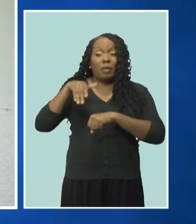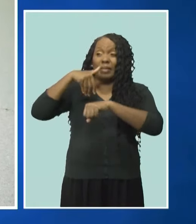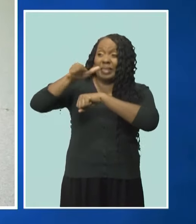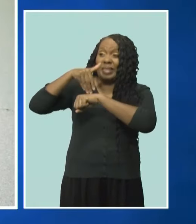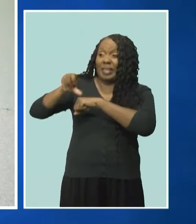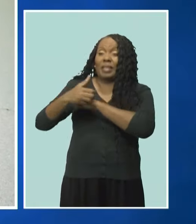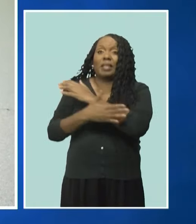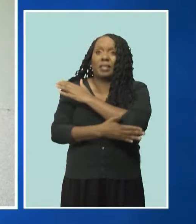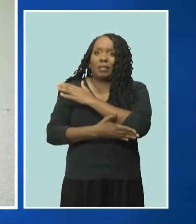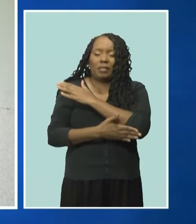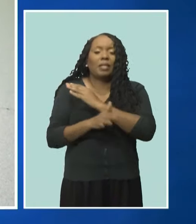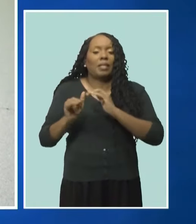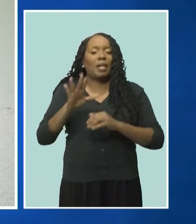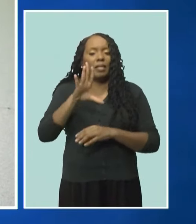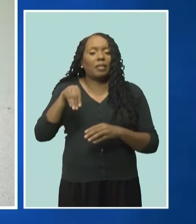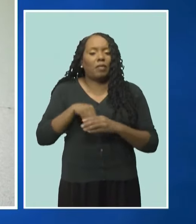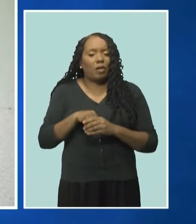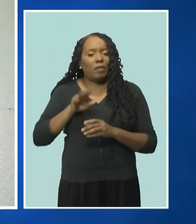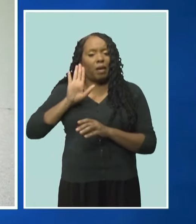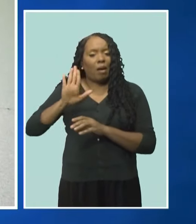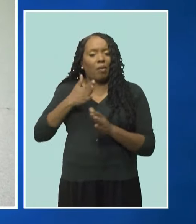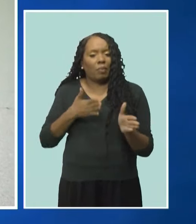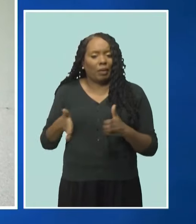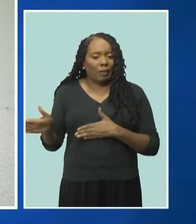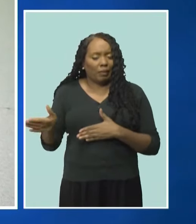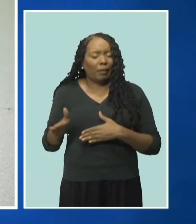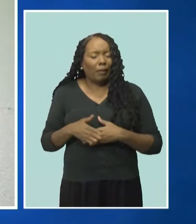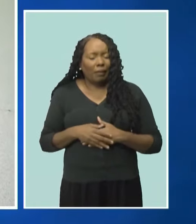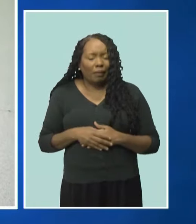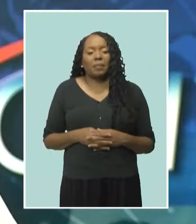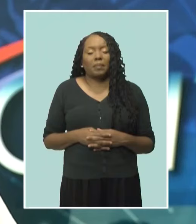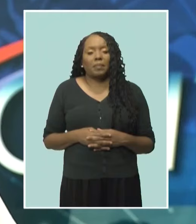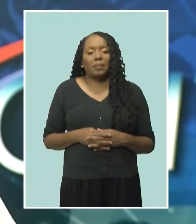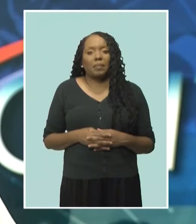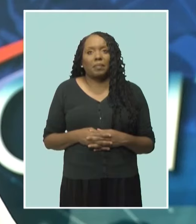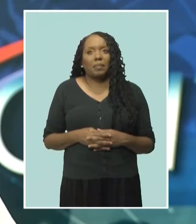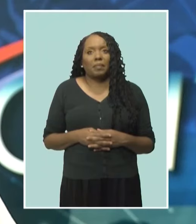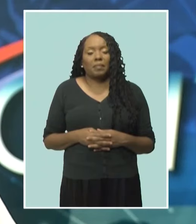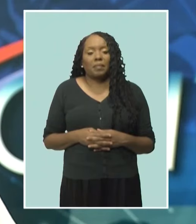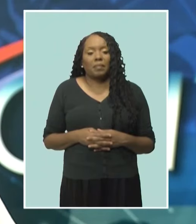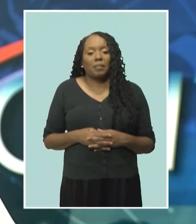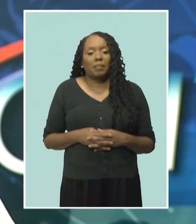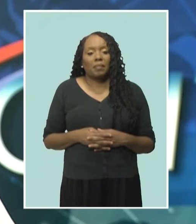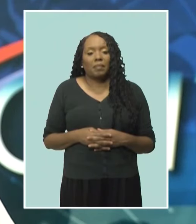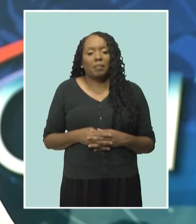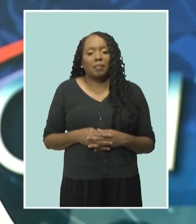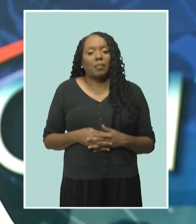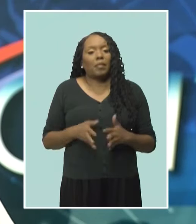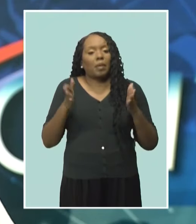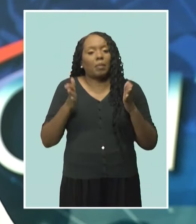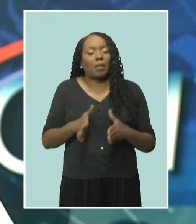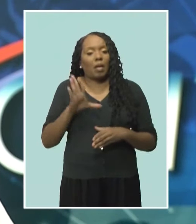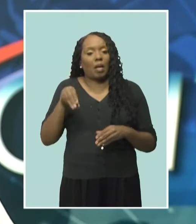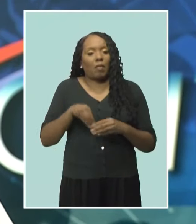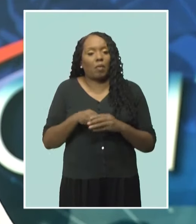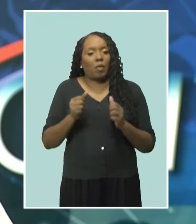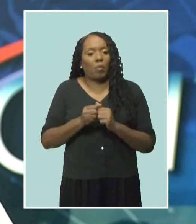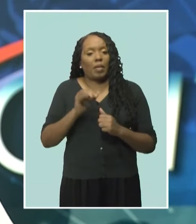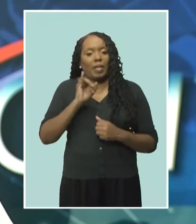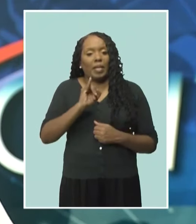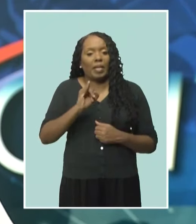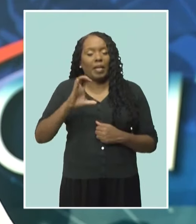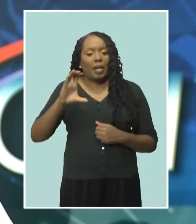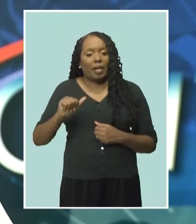plans. Trevor Thorpe for the Business Report. A senior official of the Inter-American Institute for Cooperation